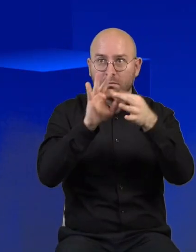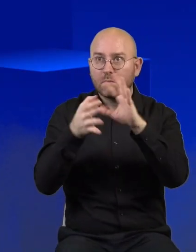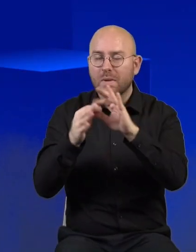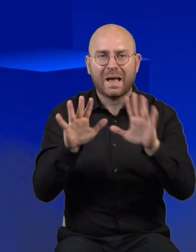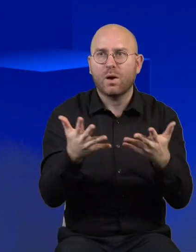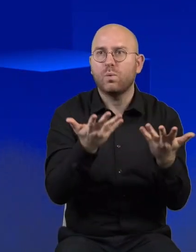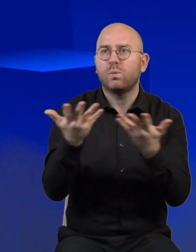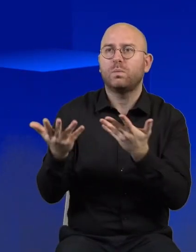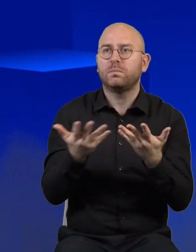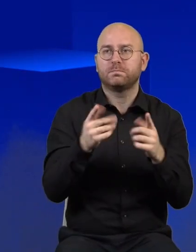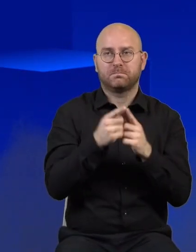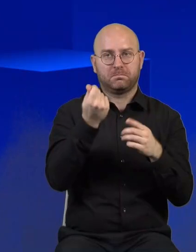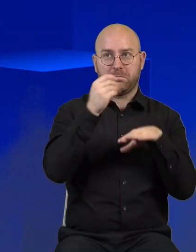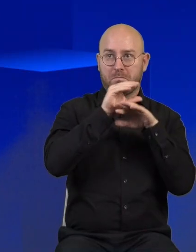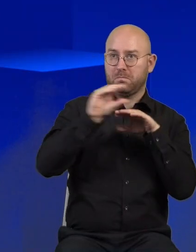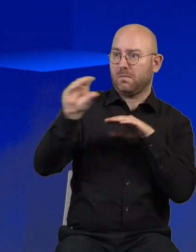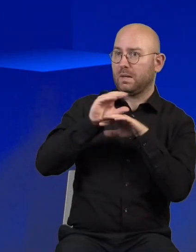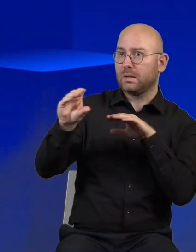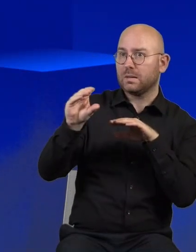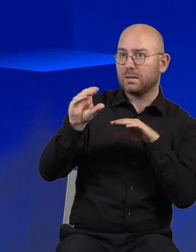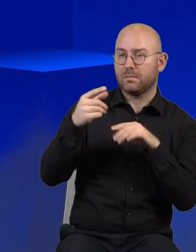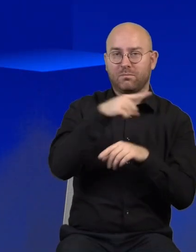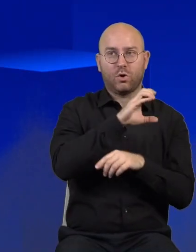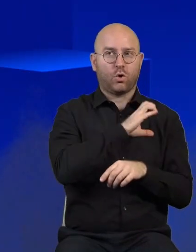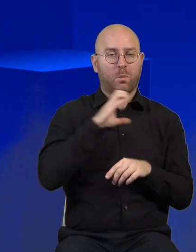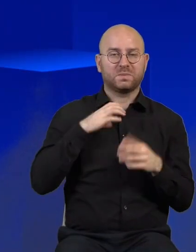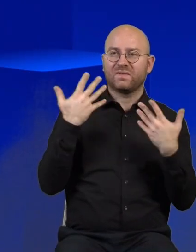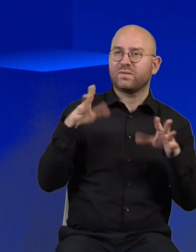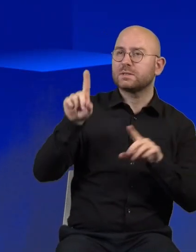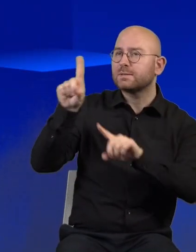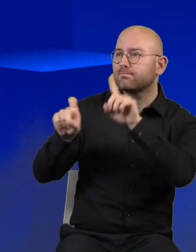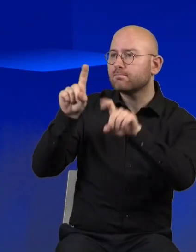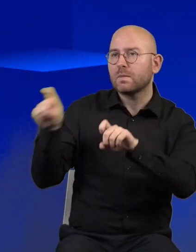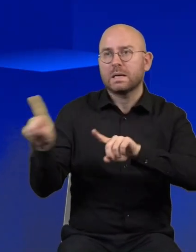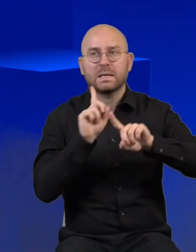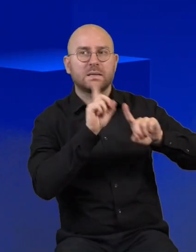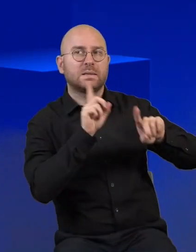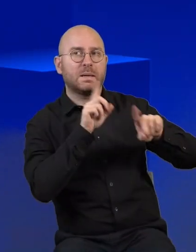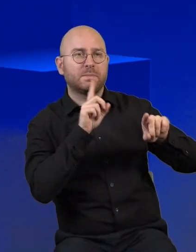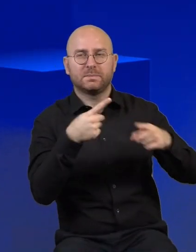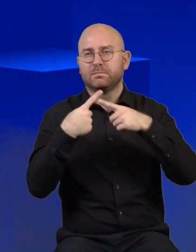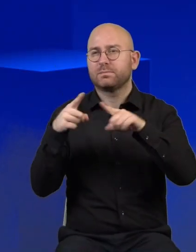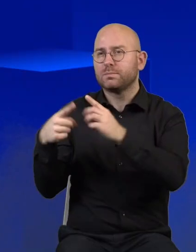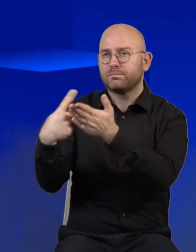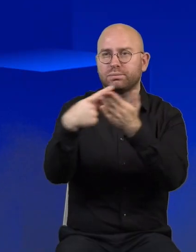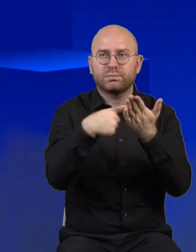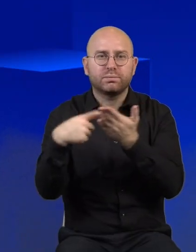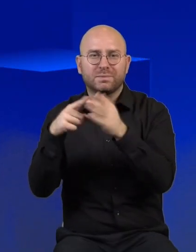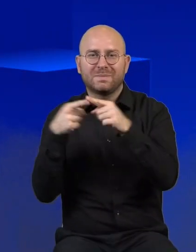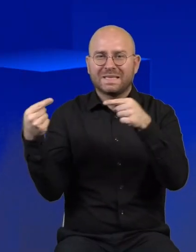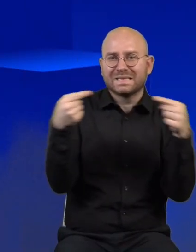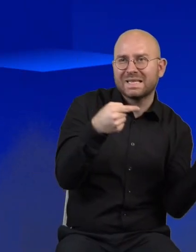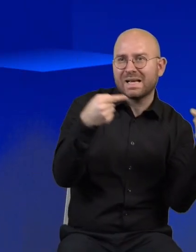when negotiating. So we should not forget also the charging infrastructure. And it is